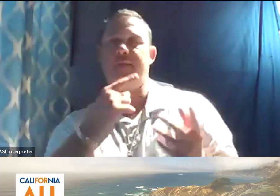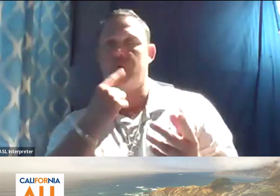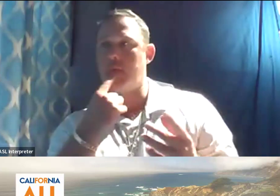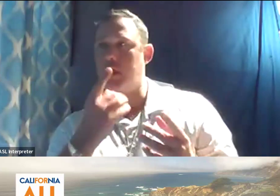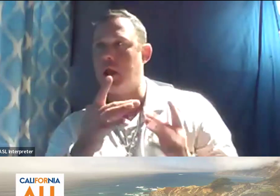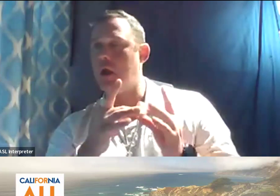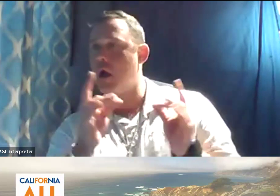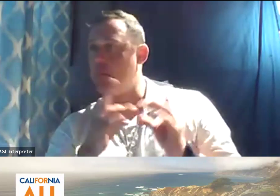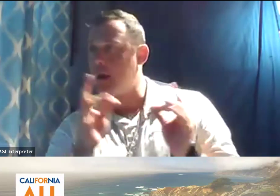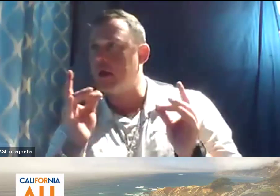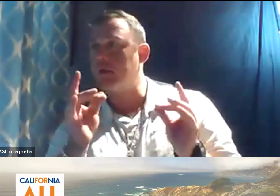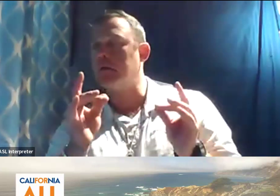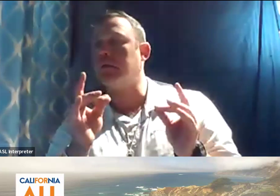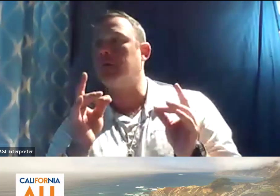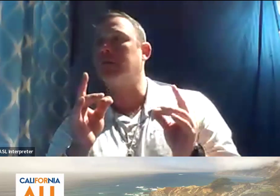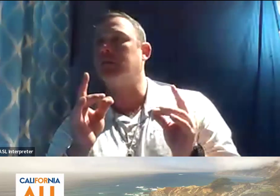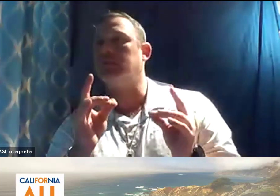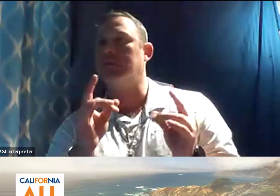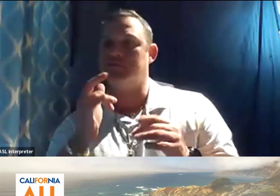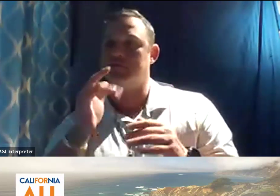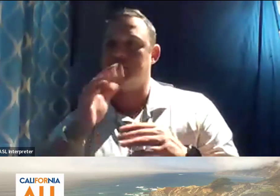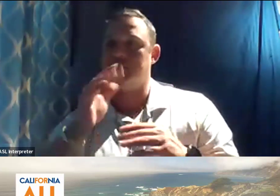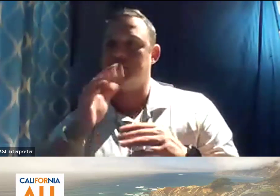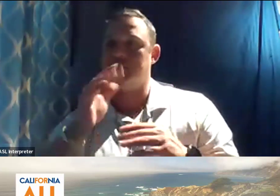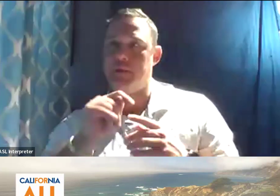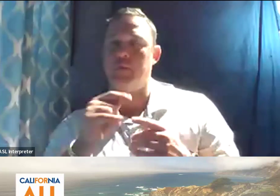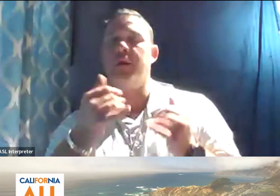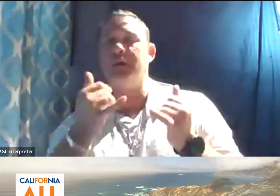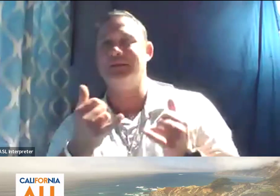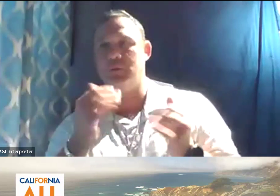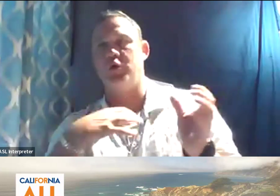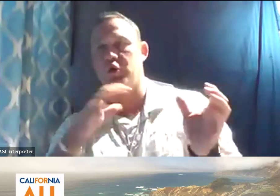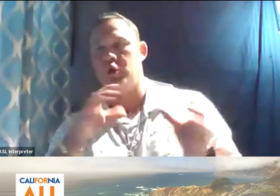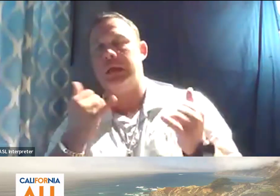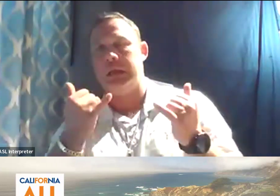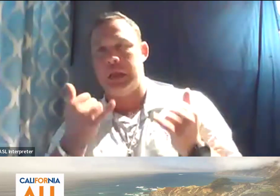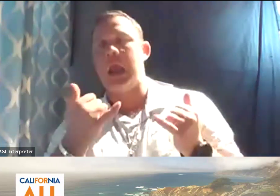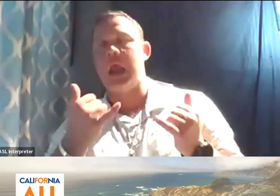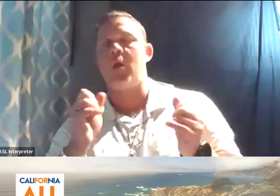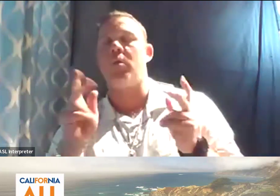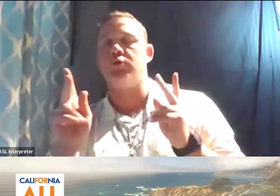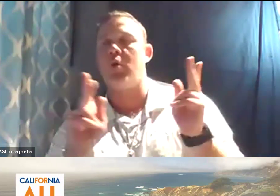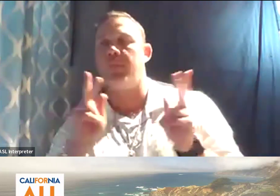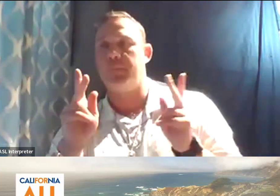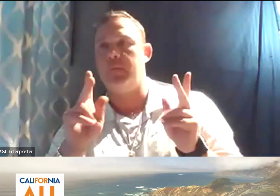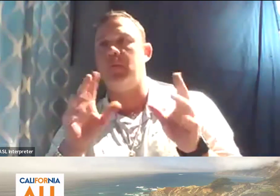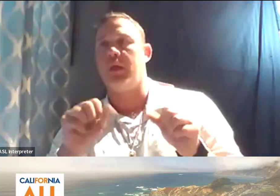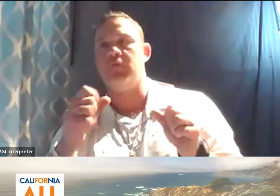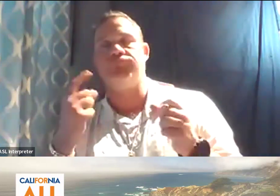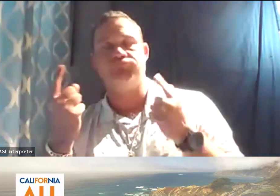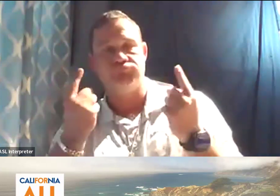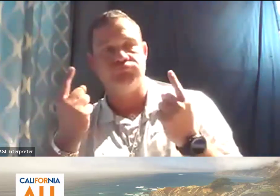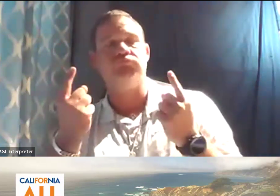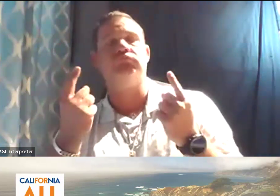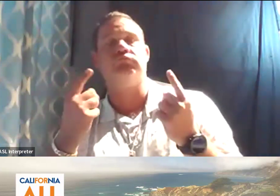comment in late September, but actually doing it now so that folks could take that in